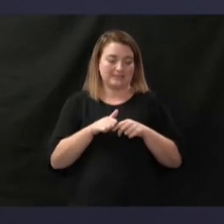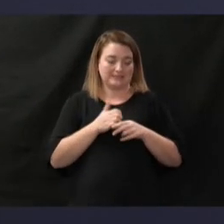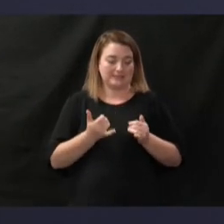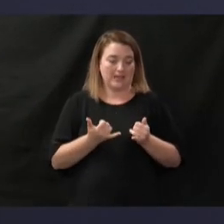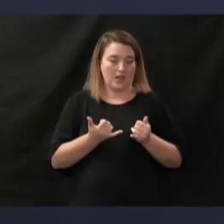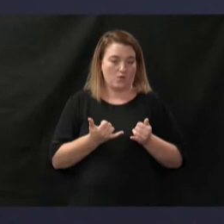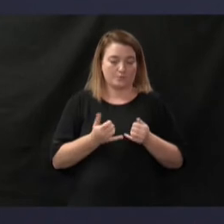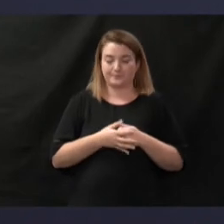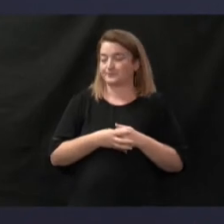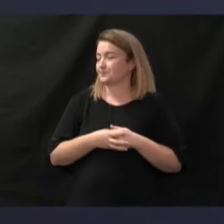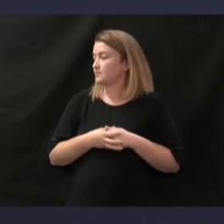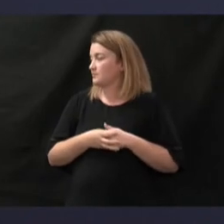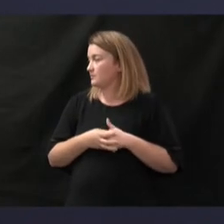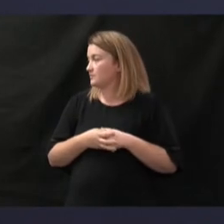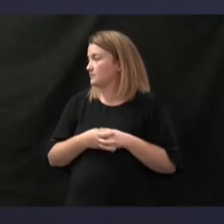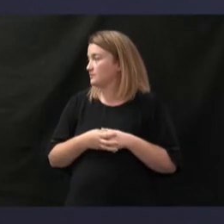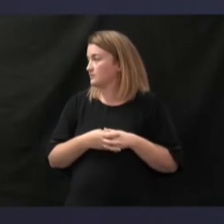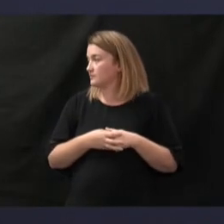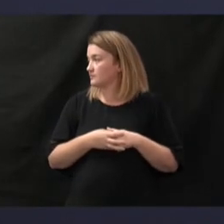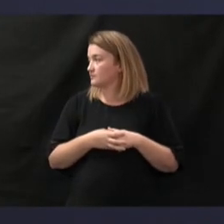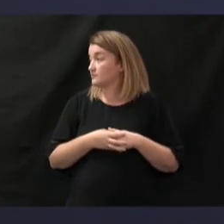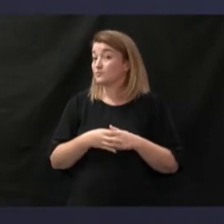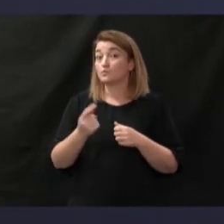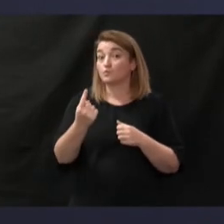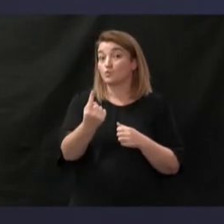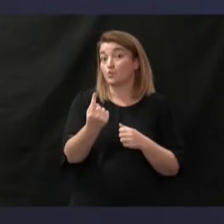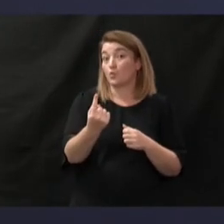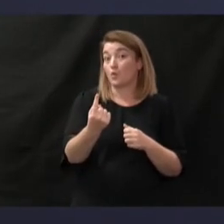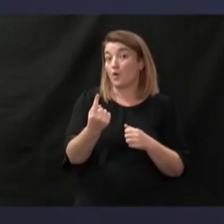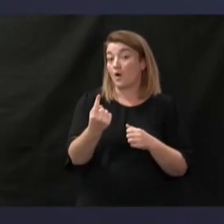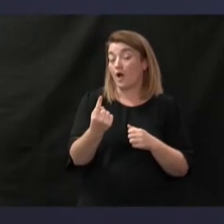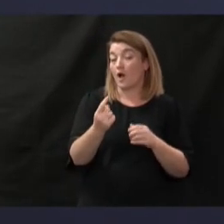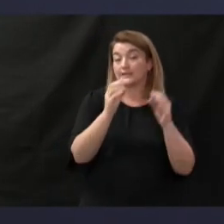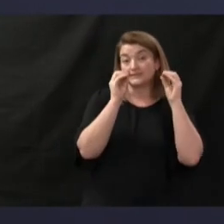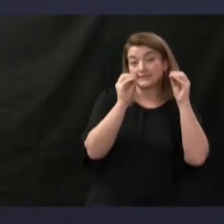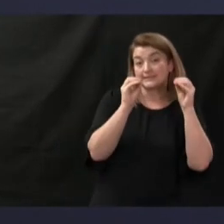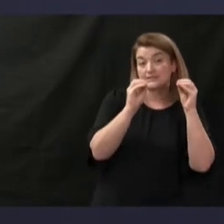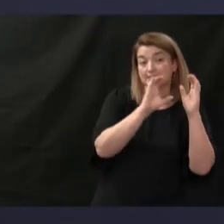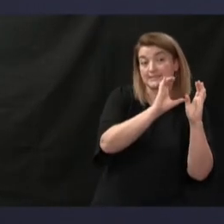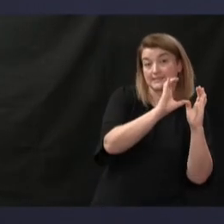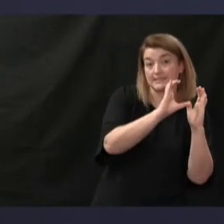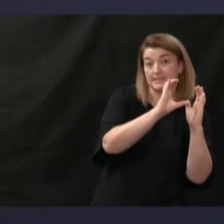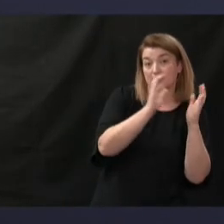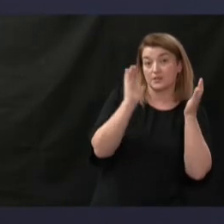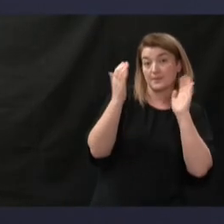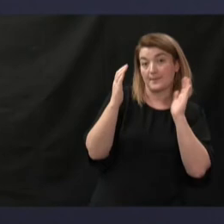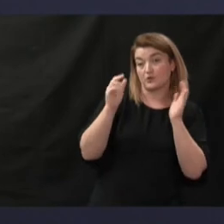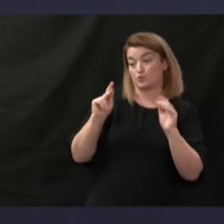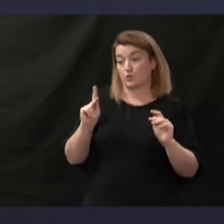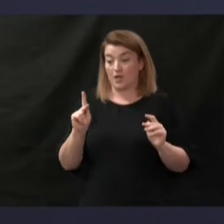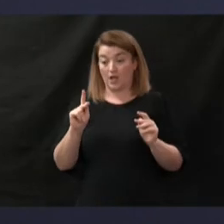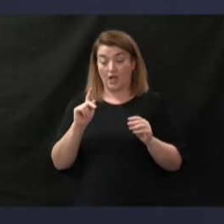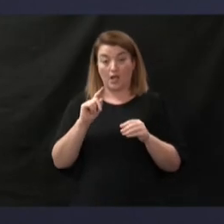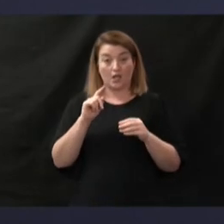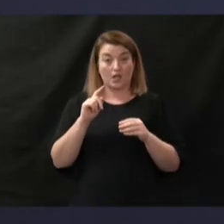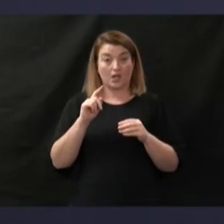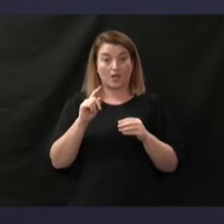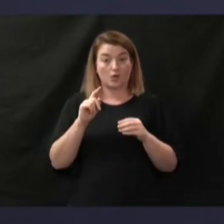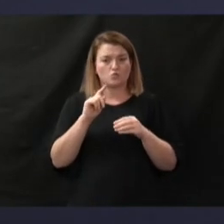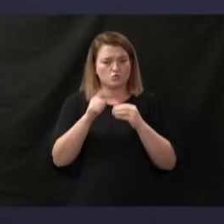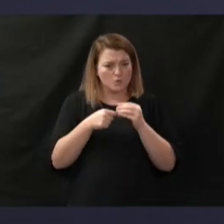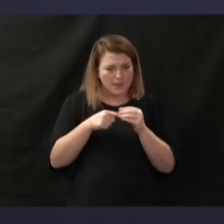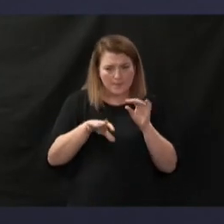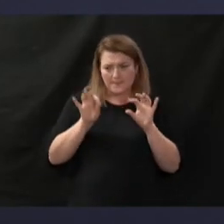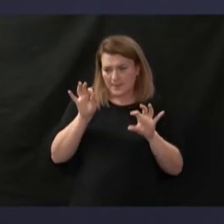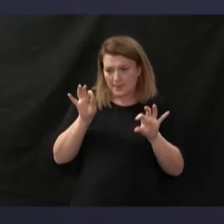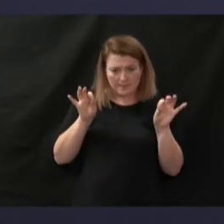going to do is one of you is going to teach the C versus the K with those words that are right there.